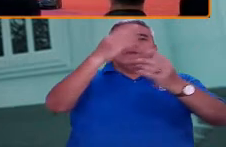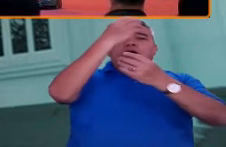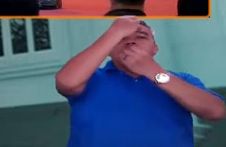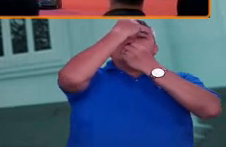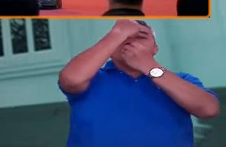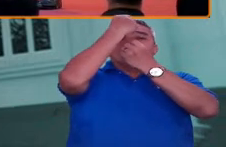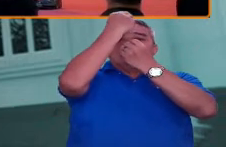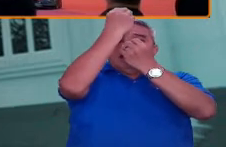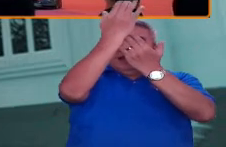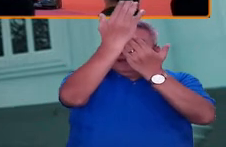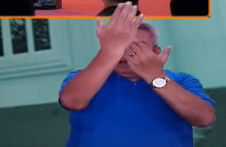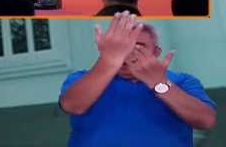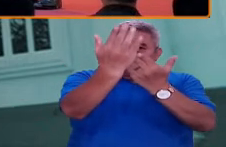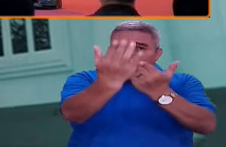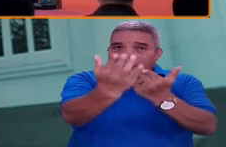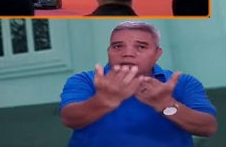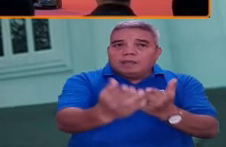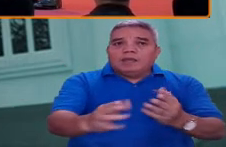inspire them to